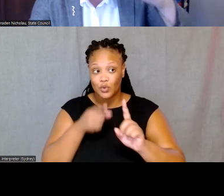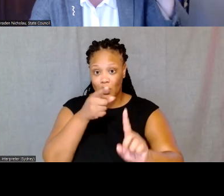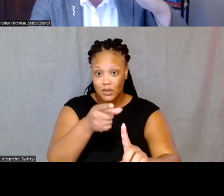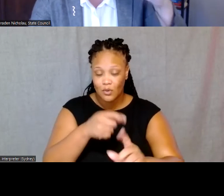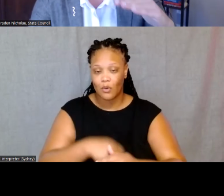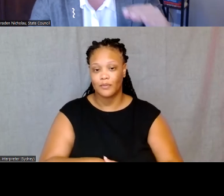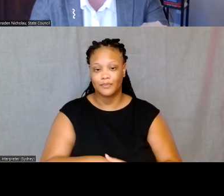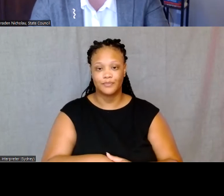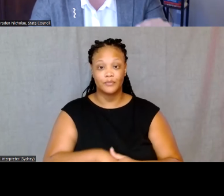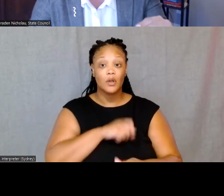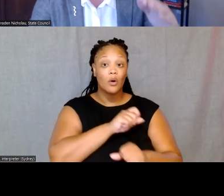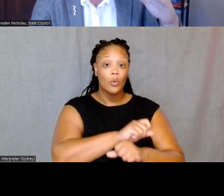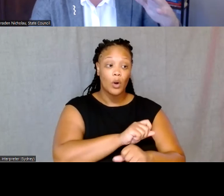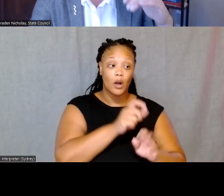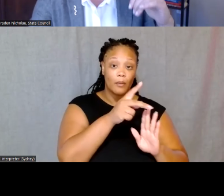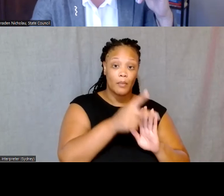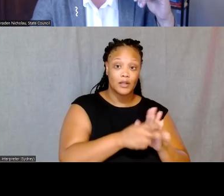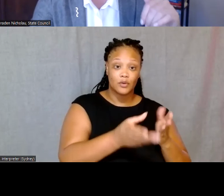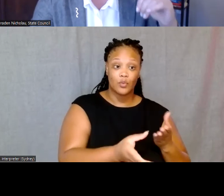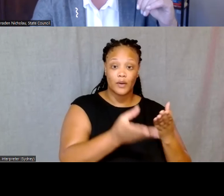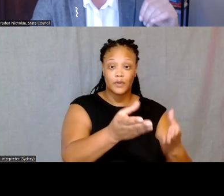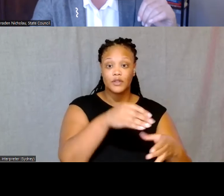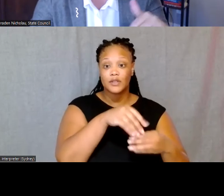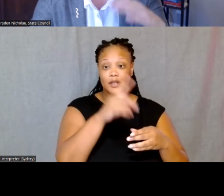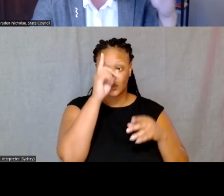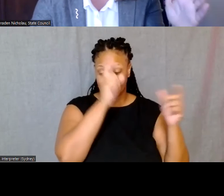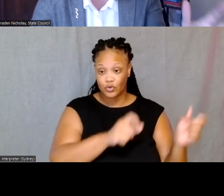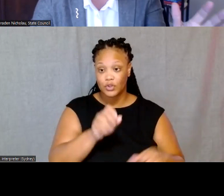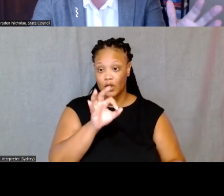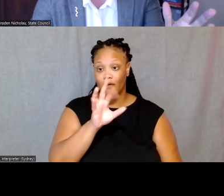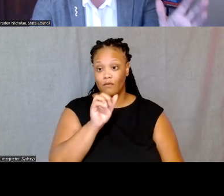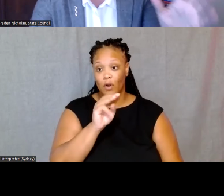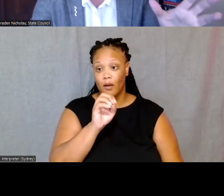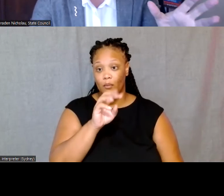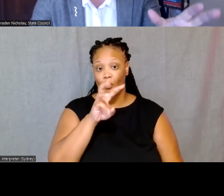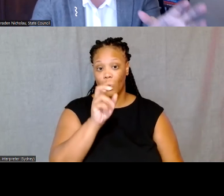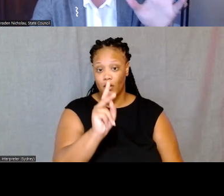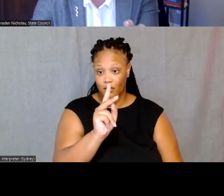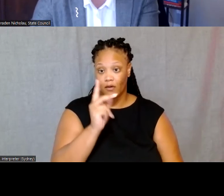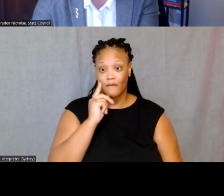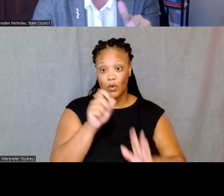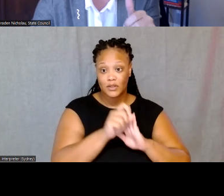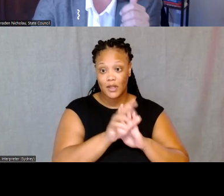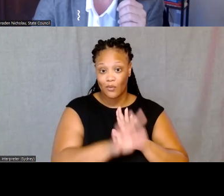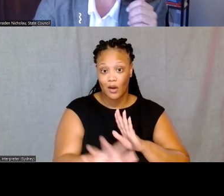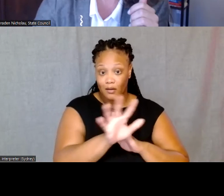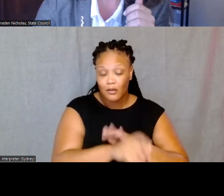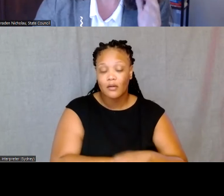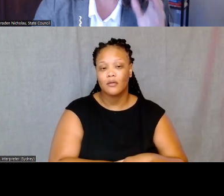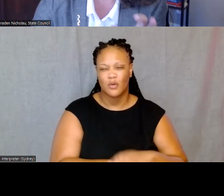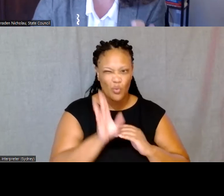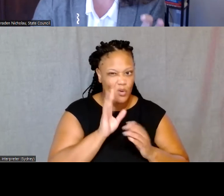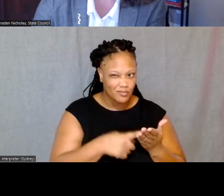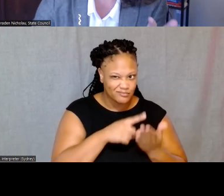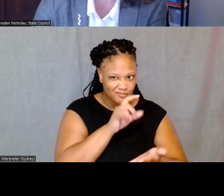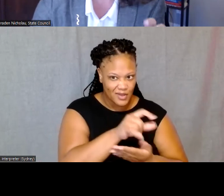to work on policy recommendations that are in the strategic framework, statewide strategic framework, and we're going to talk about that. That's